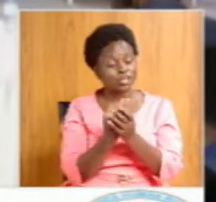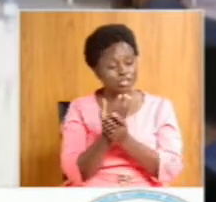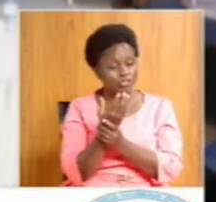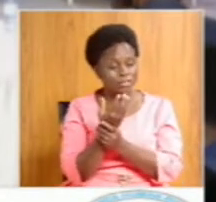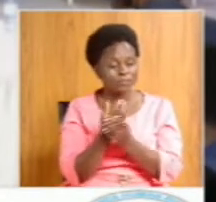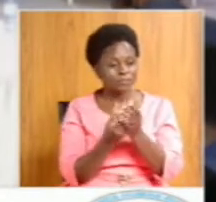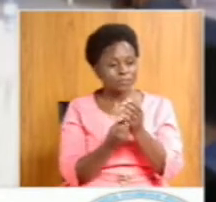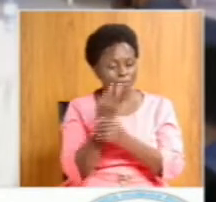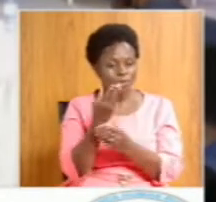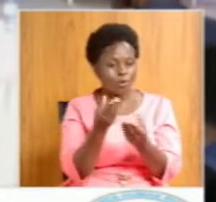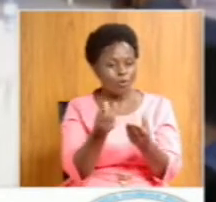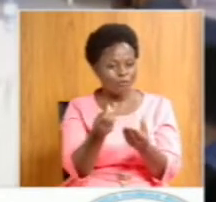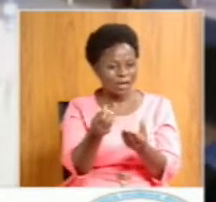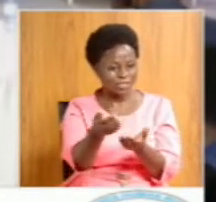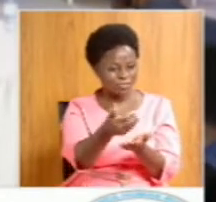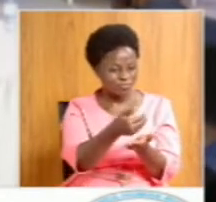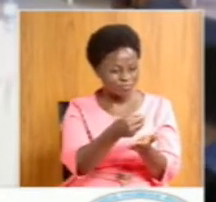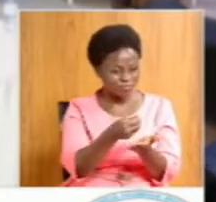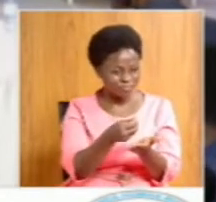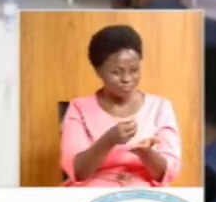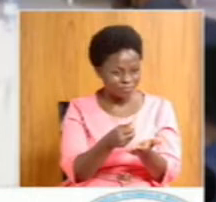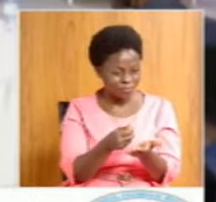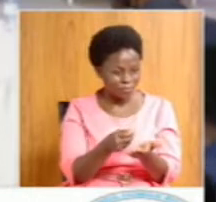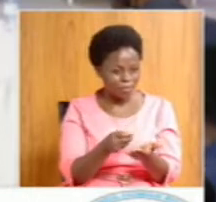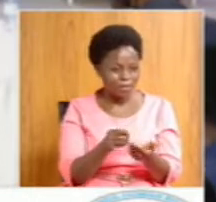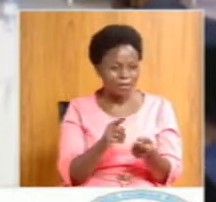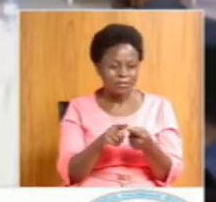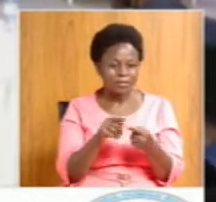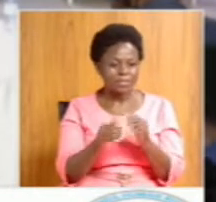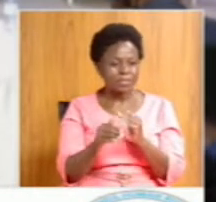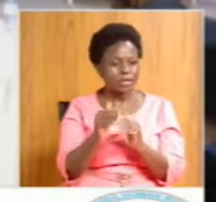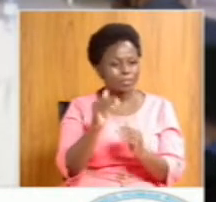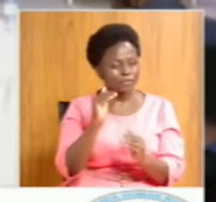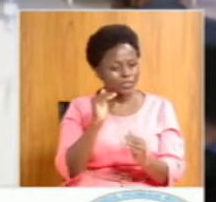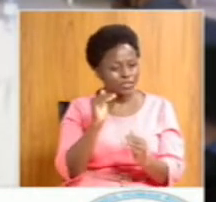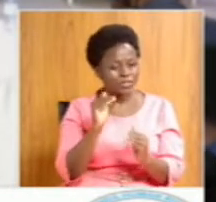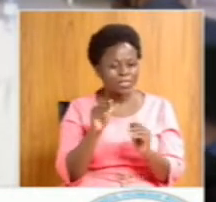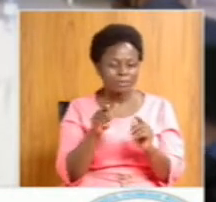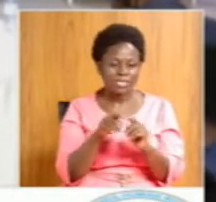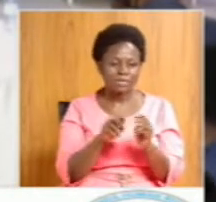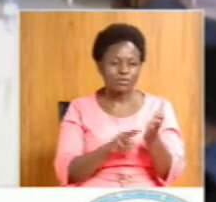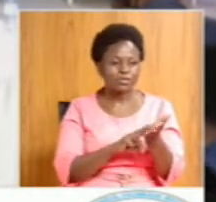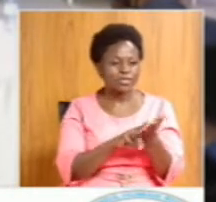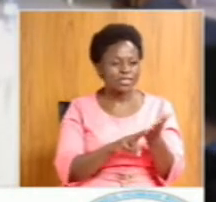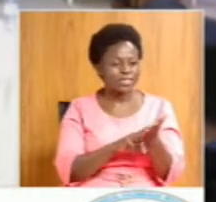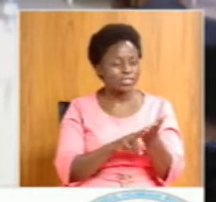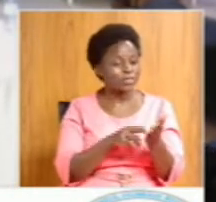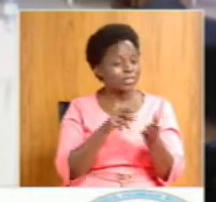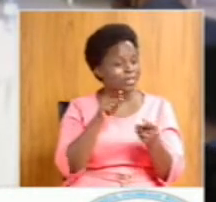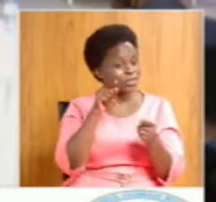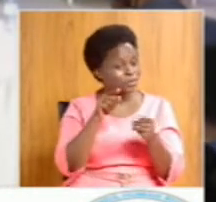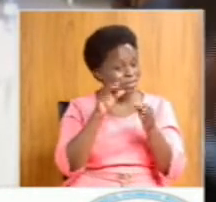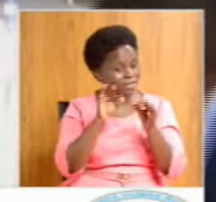of funds or resources there is appropriation but also there's utilization those three things are very